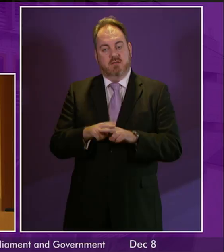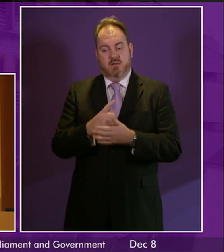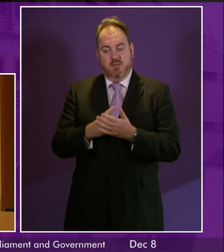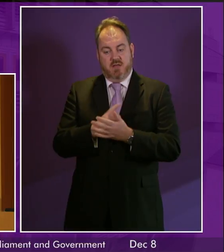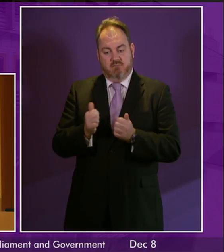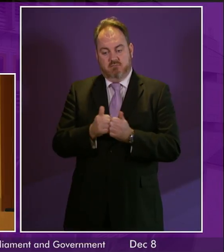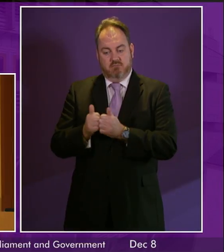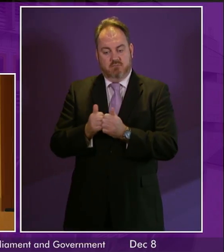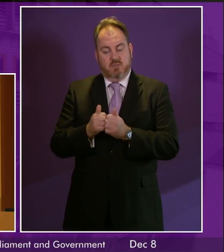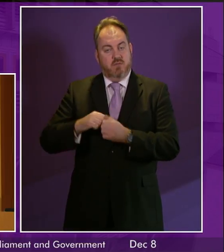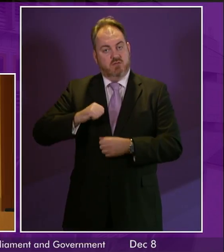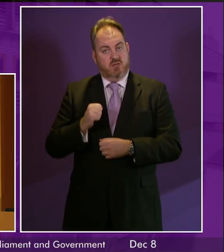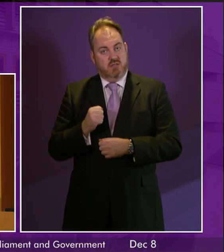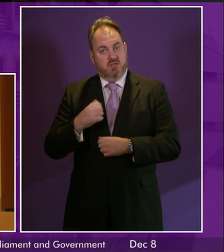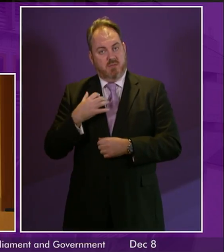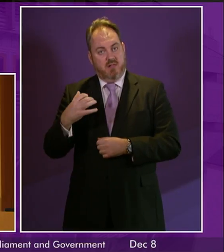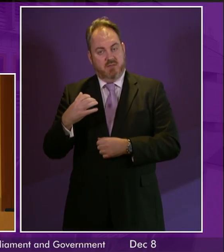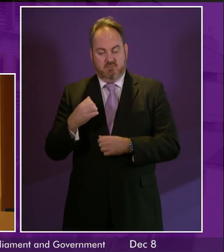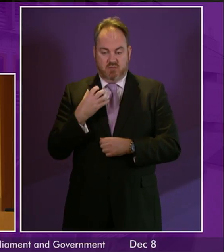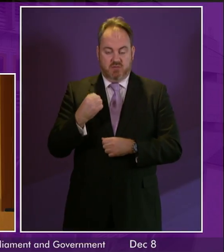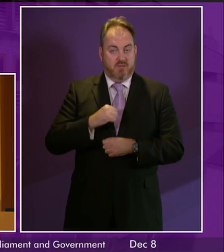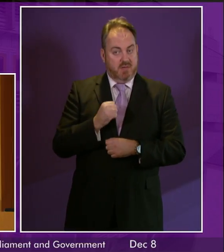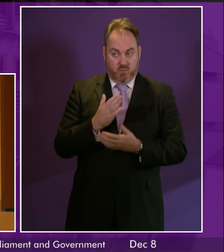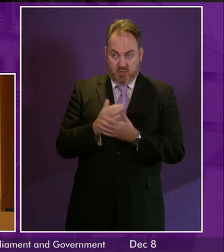Scottish Parliament and the Scottish Government be agreed. Are we all agreed?